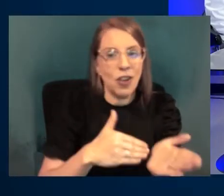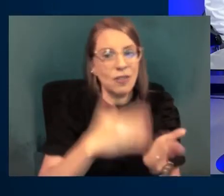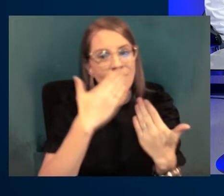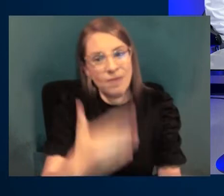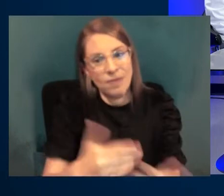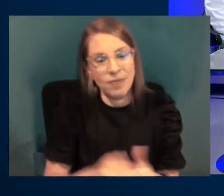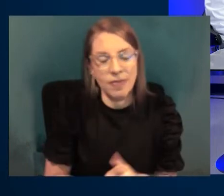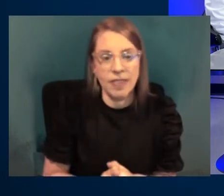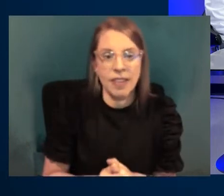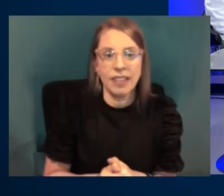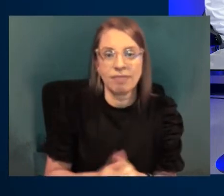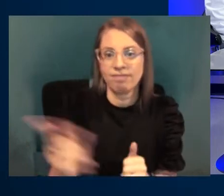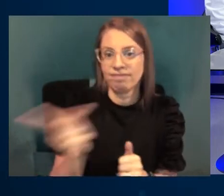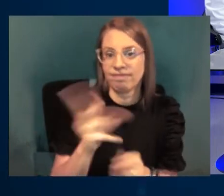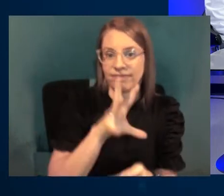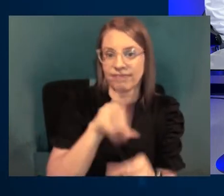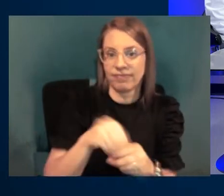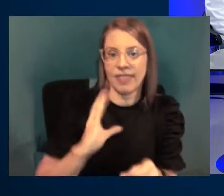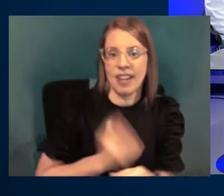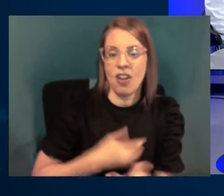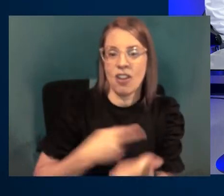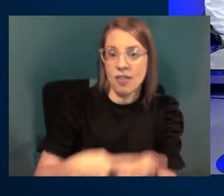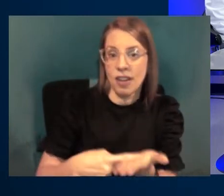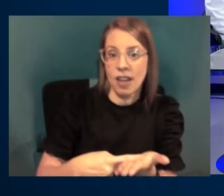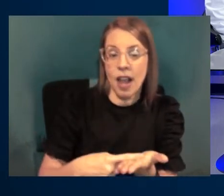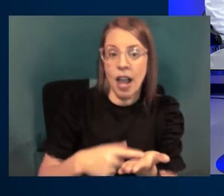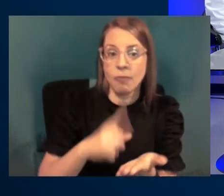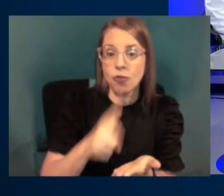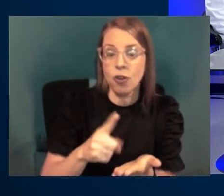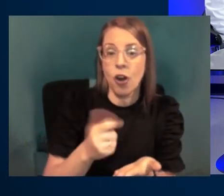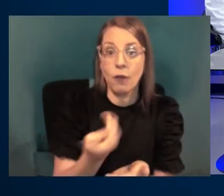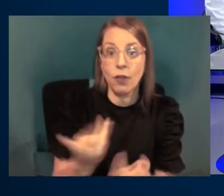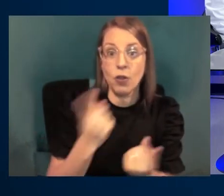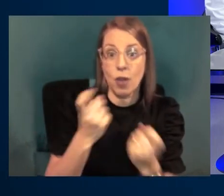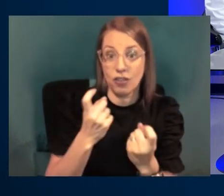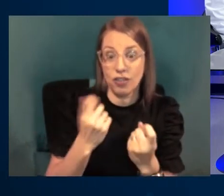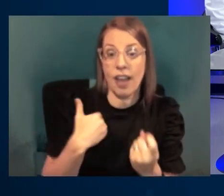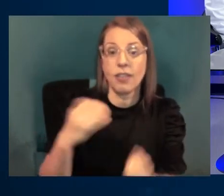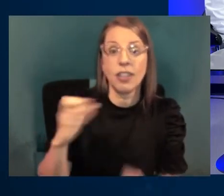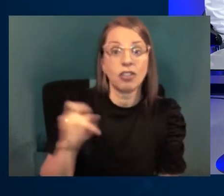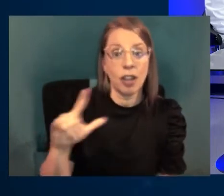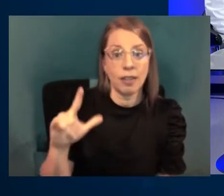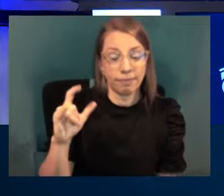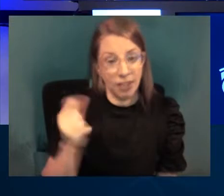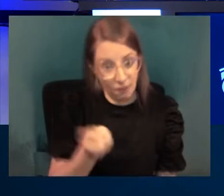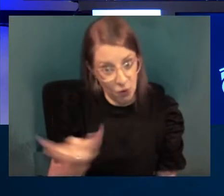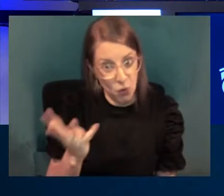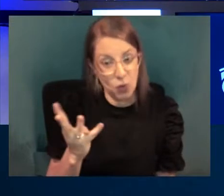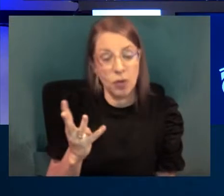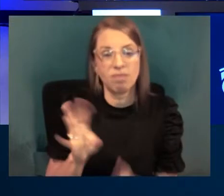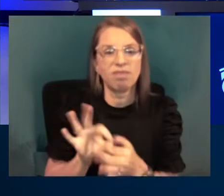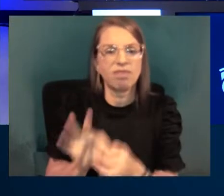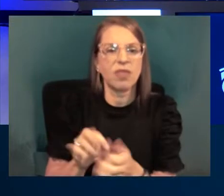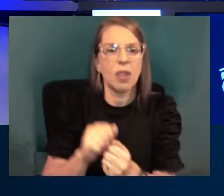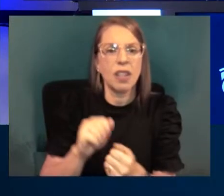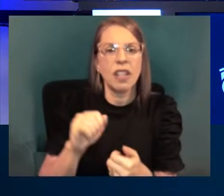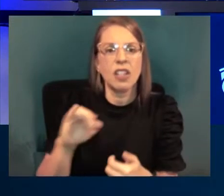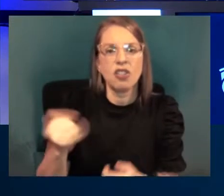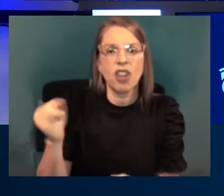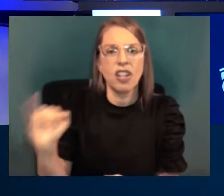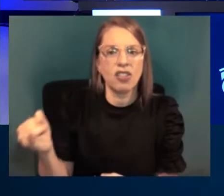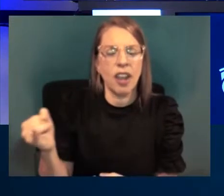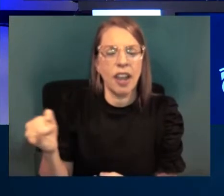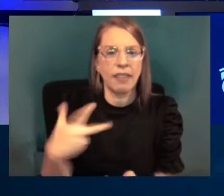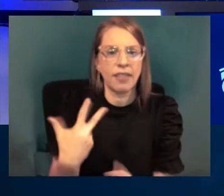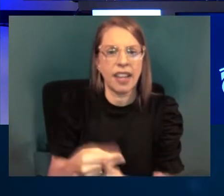in our conversation because, Jill, I bet there's some questions out there. There are a couple. A lot of the questions this morning were over the J&J vaccine, but I think you covered that pretty